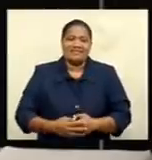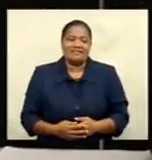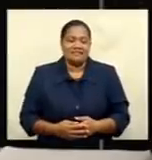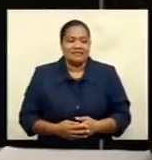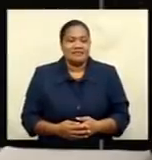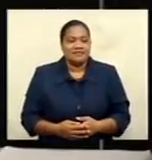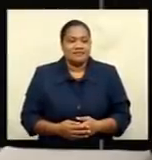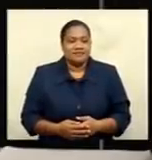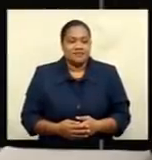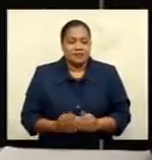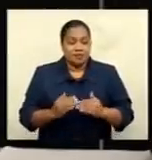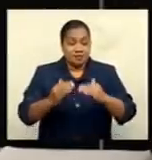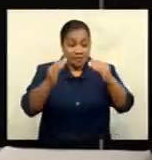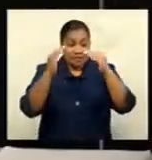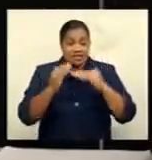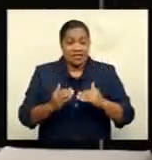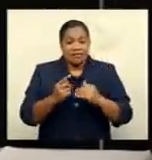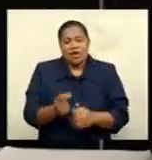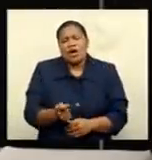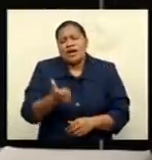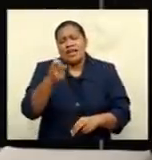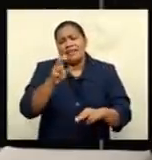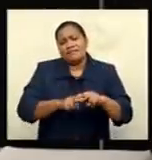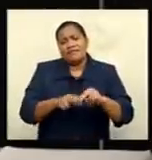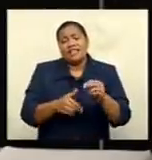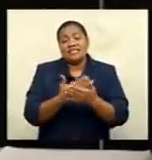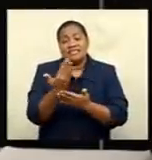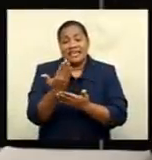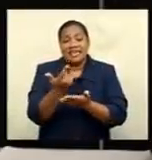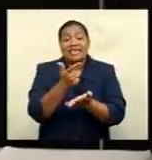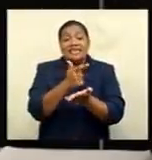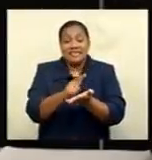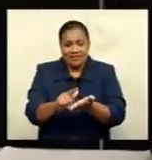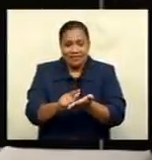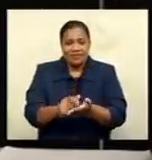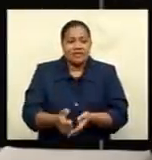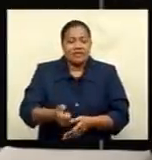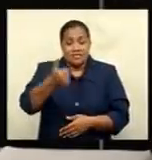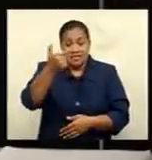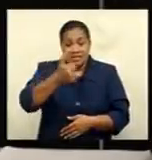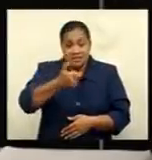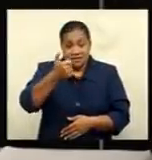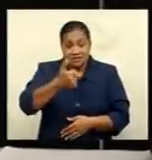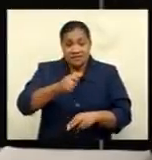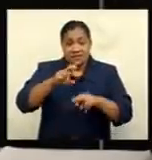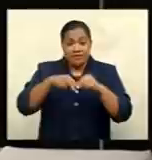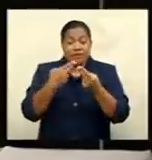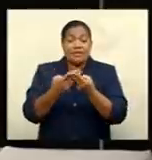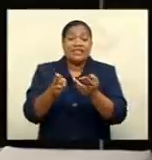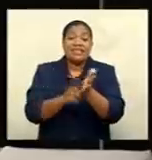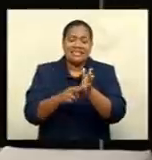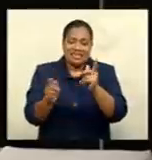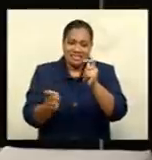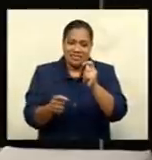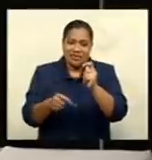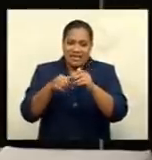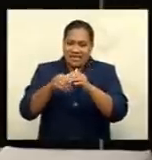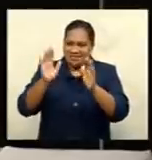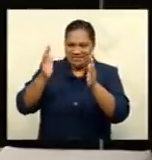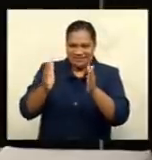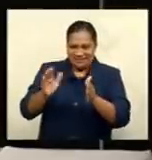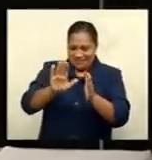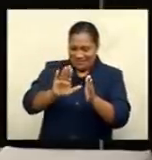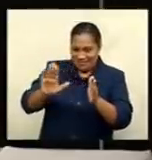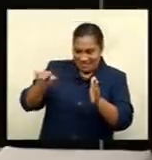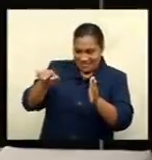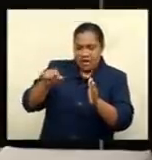It was an early Father's Day gift for 16 heads of families in the Naitasiri containment area, having not to